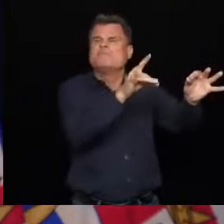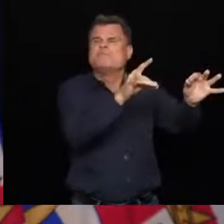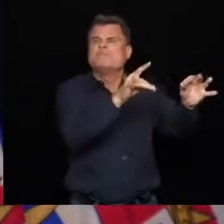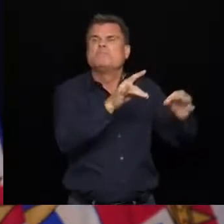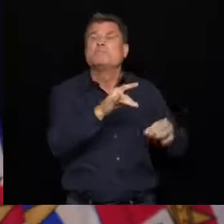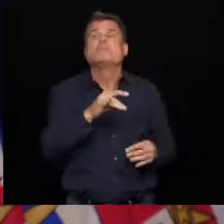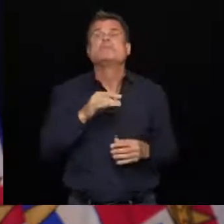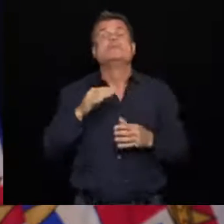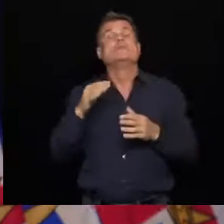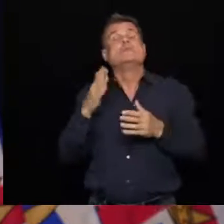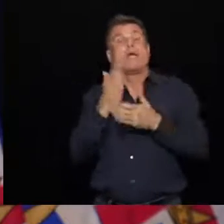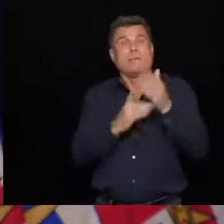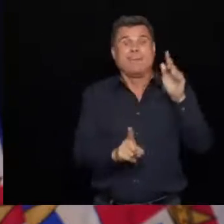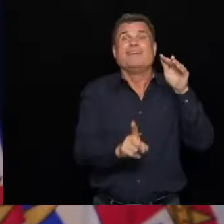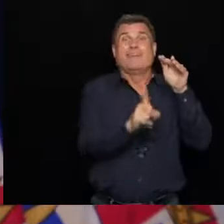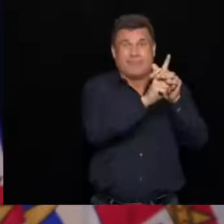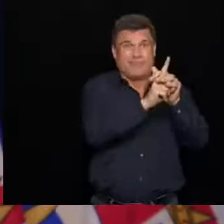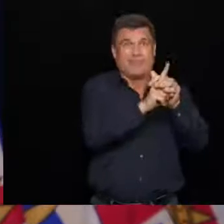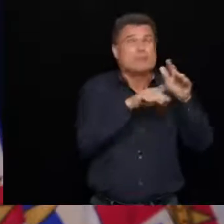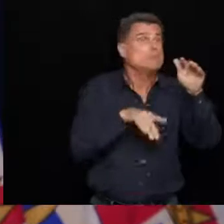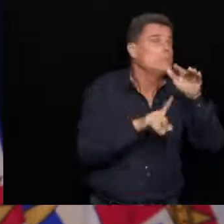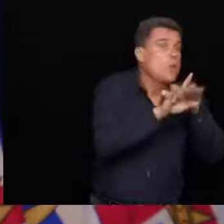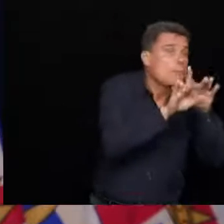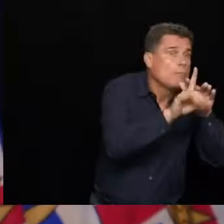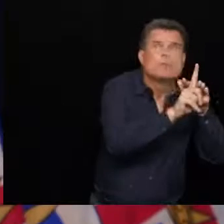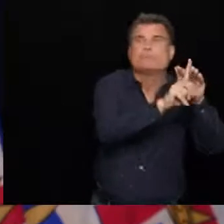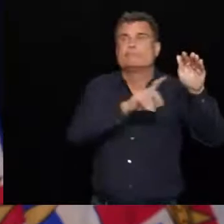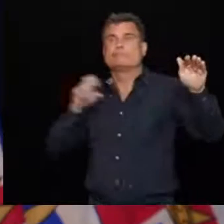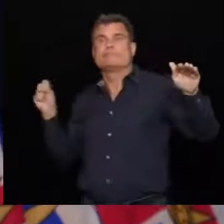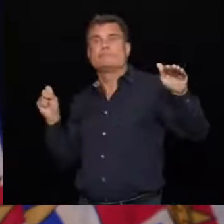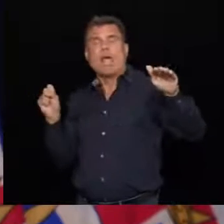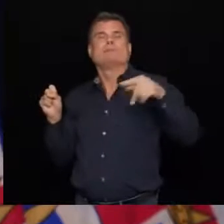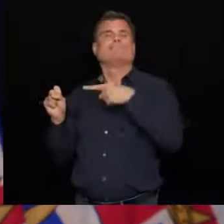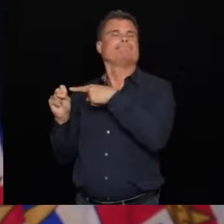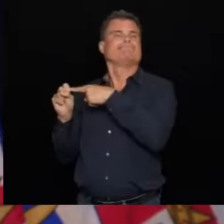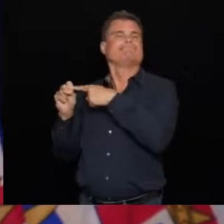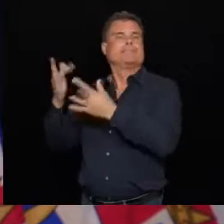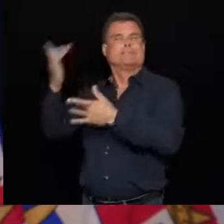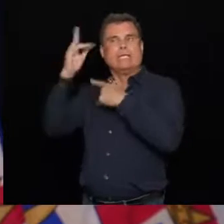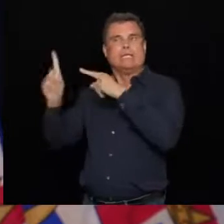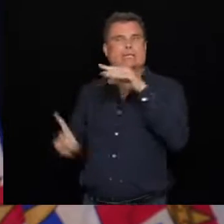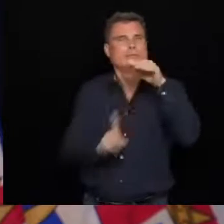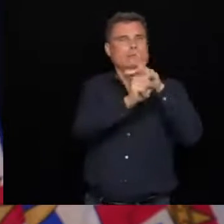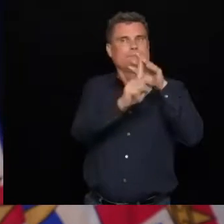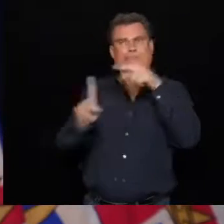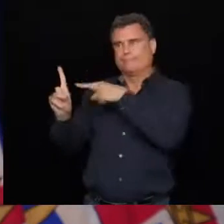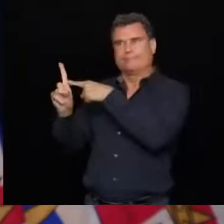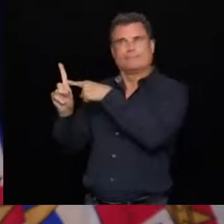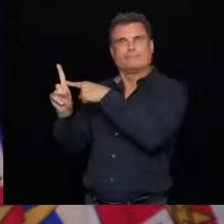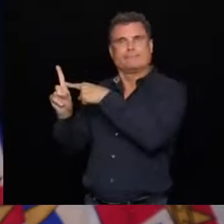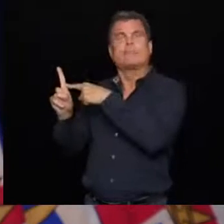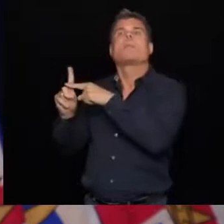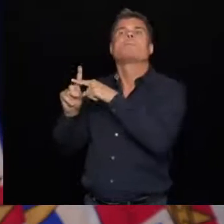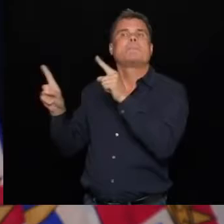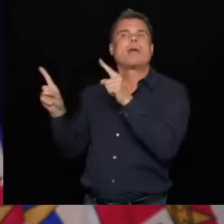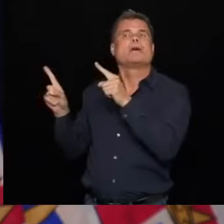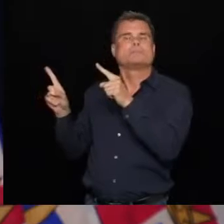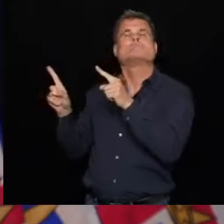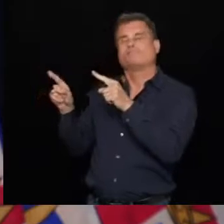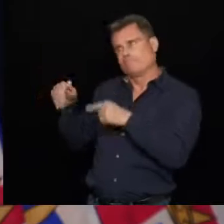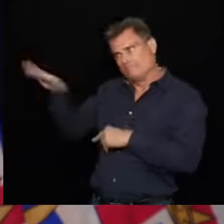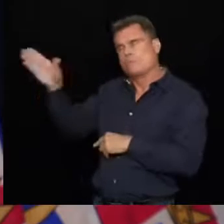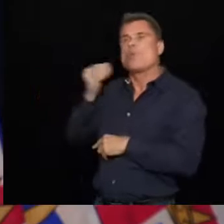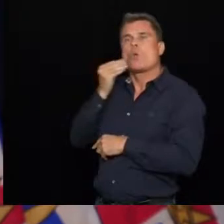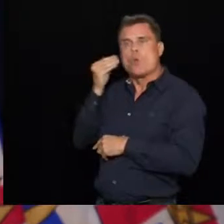as having symptoms or being a case, and we'll manage those as well. Next question is from Catherine Garrett, My PG Now.